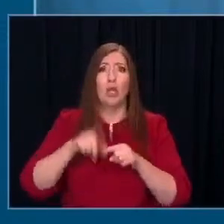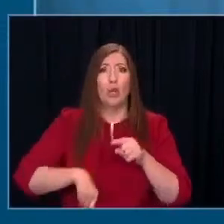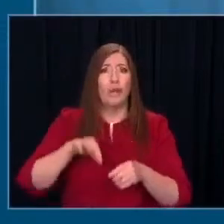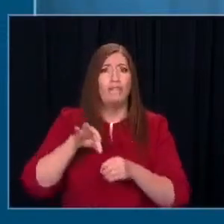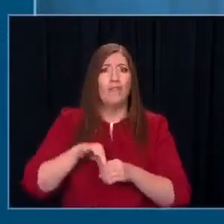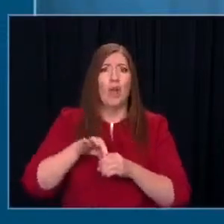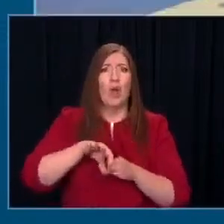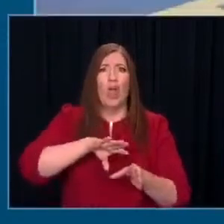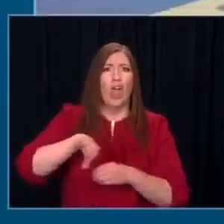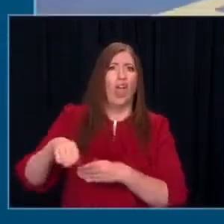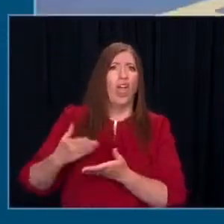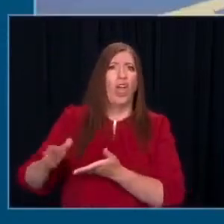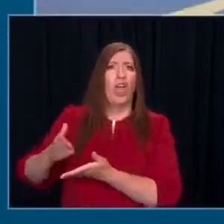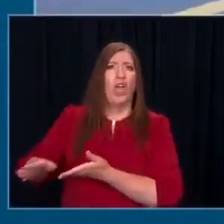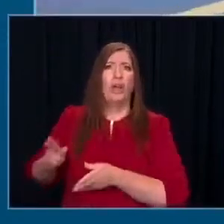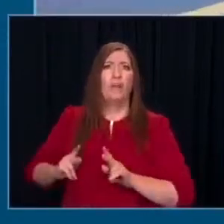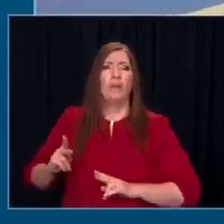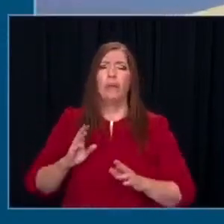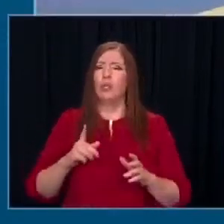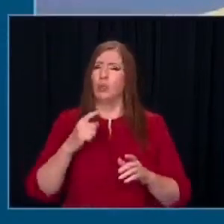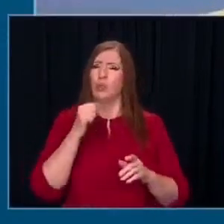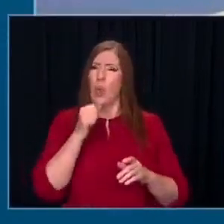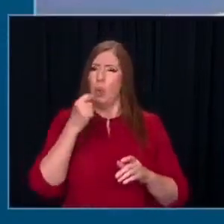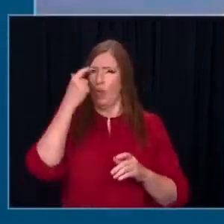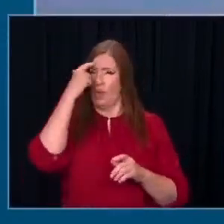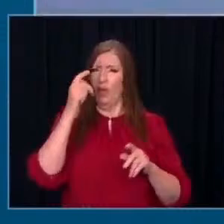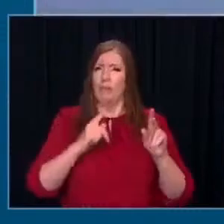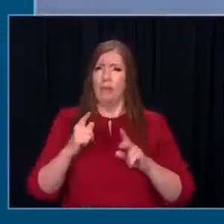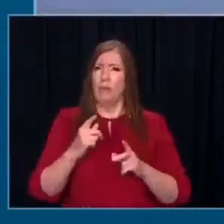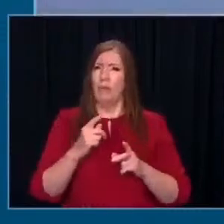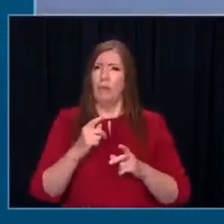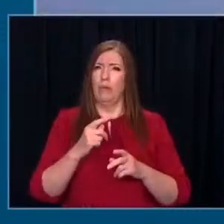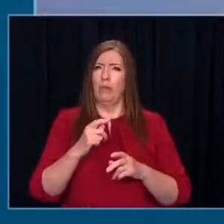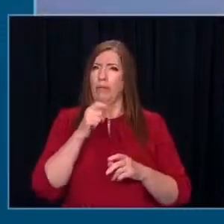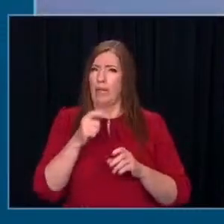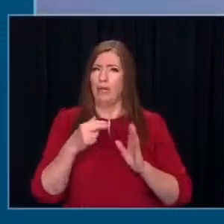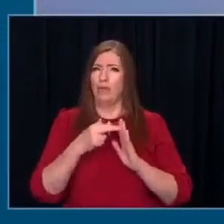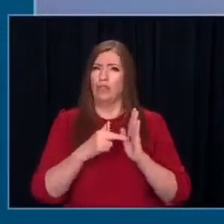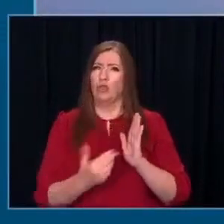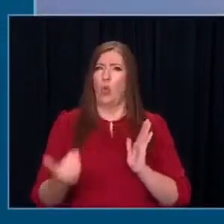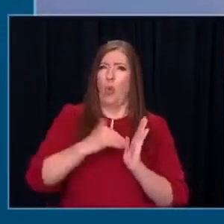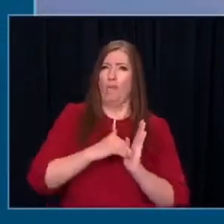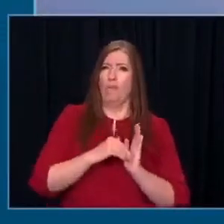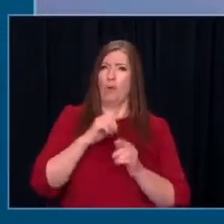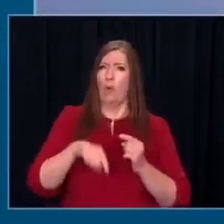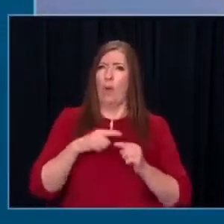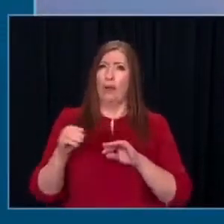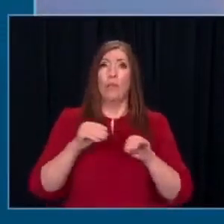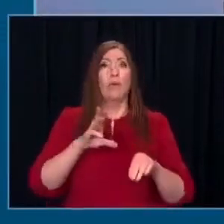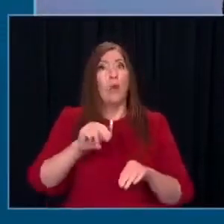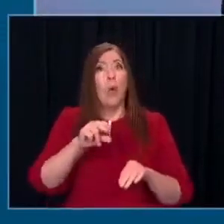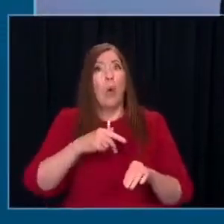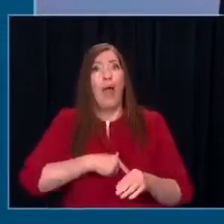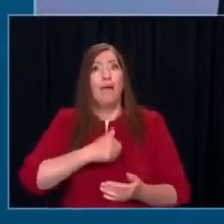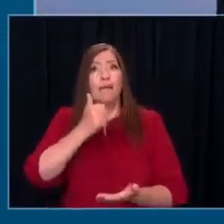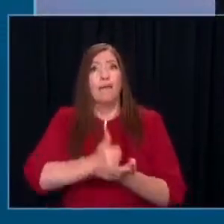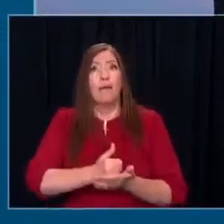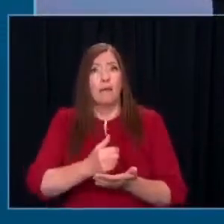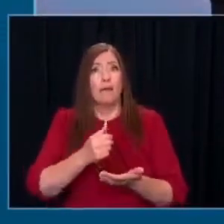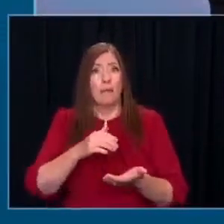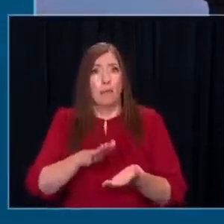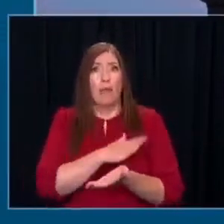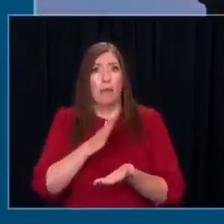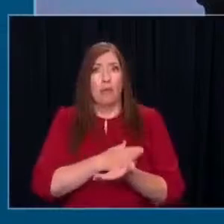Hamadeh's case. And you don't think those were just people forgetting that they failed to register or re-register? No, they had we had affidavits from all of them